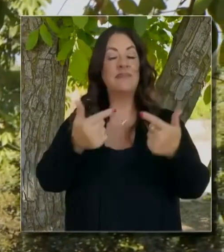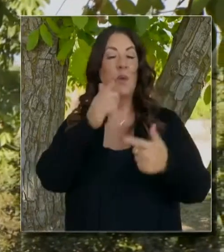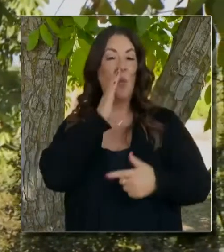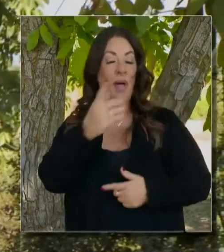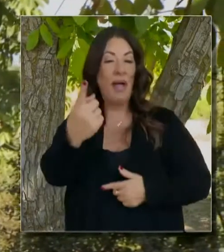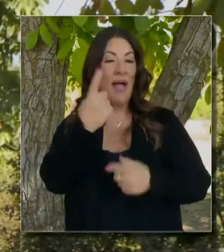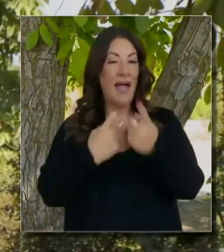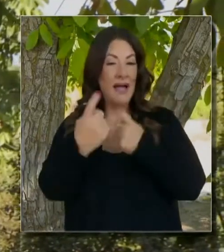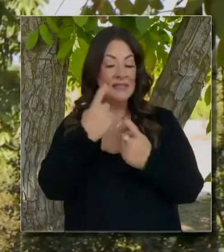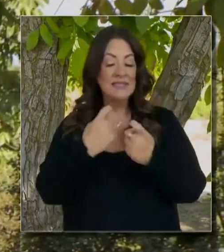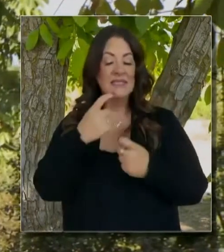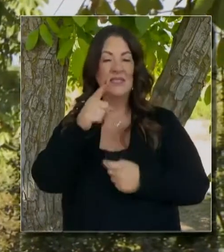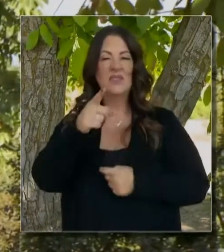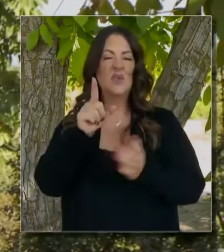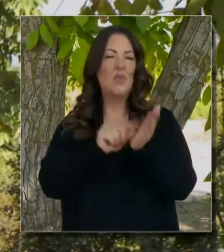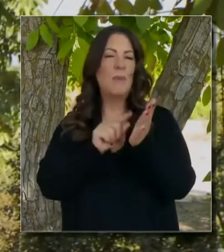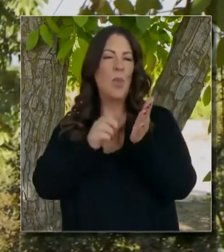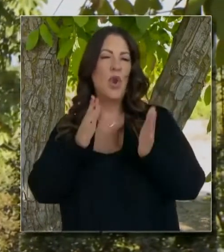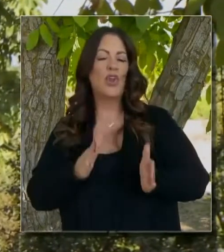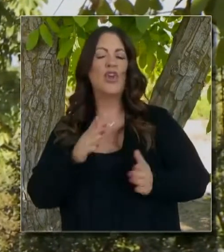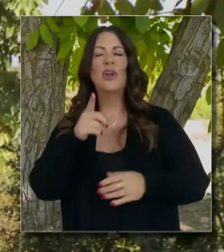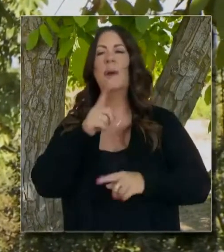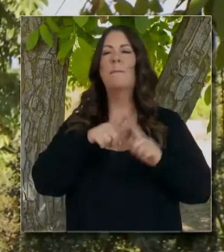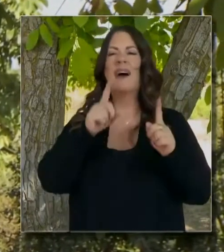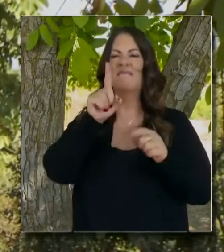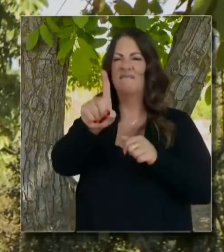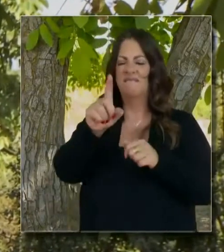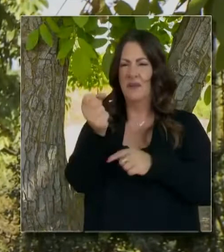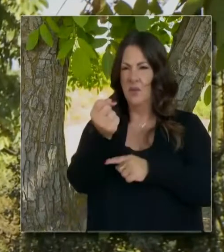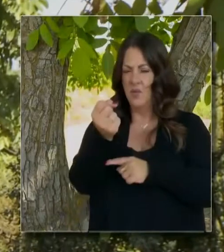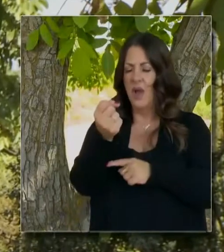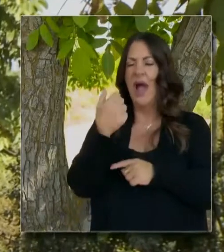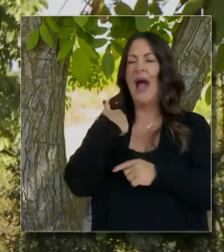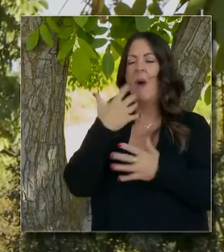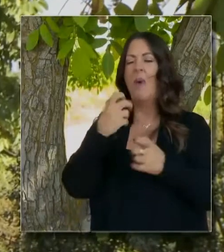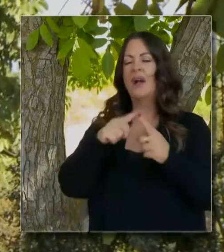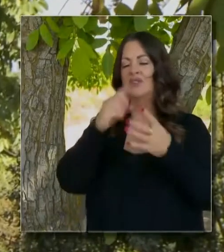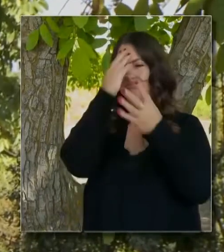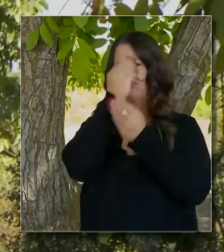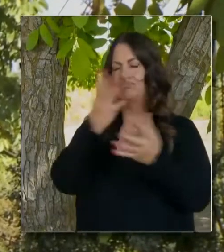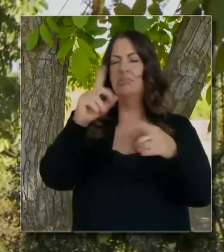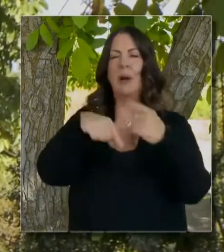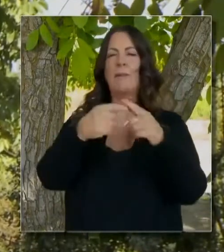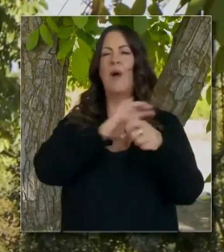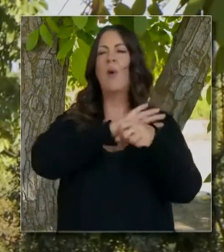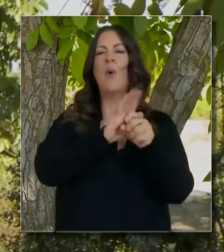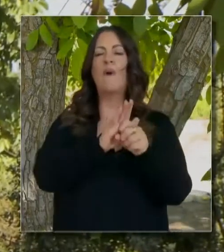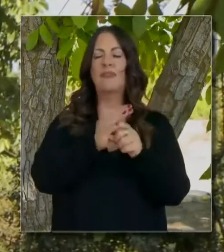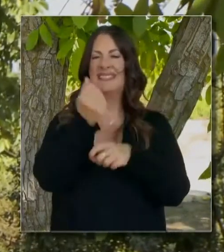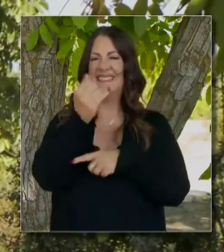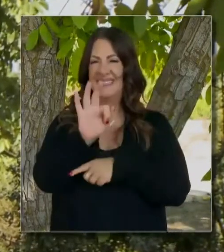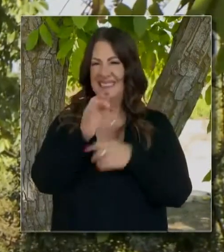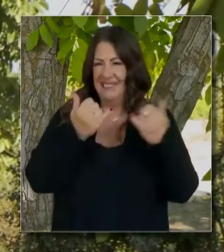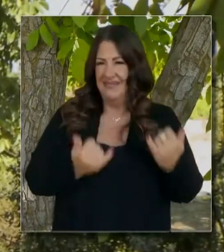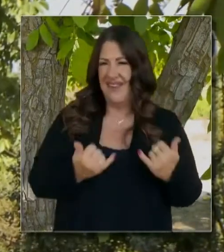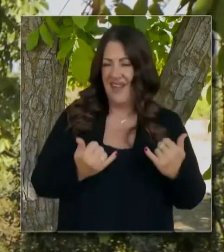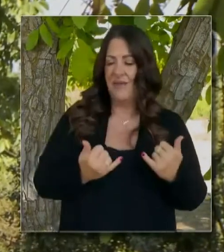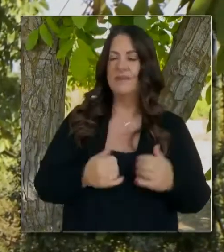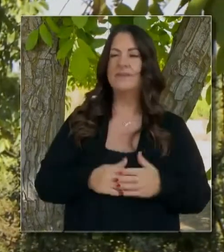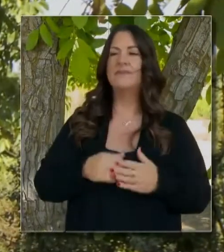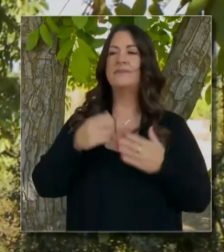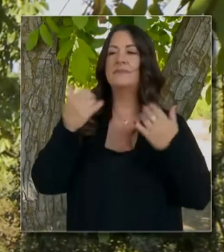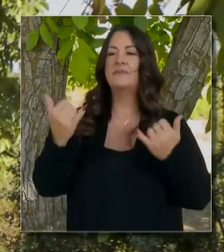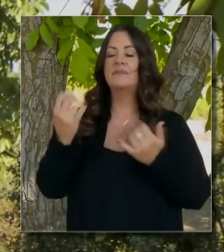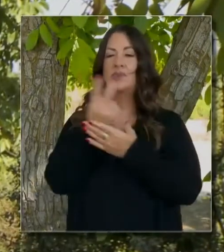just briefly, let me update you on COVID-19 transmission. Today's 7-day track